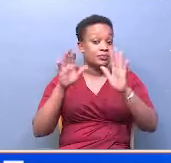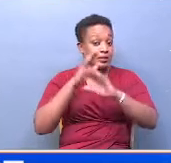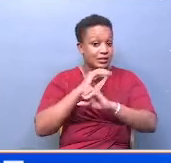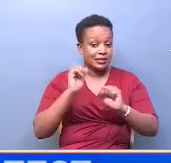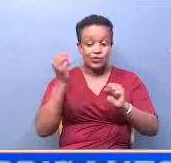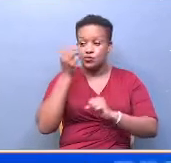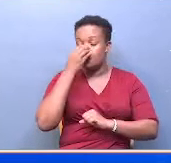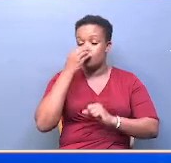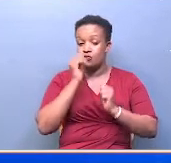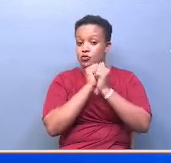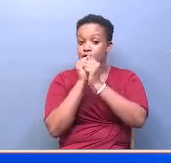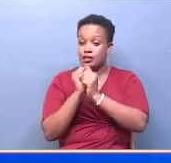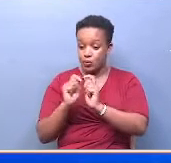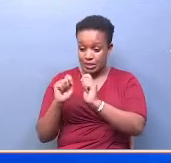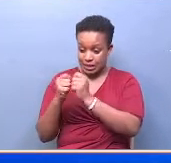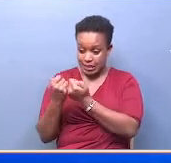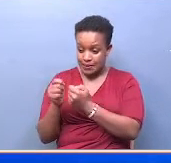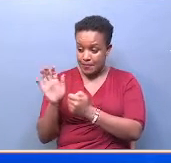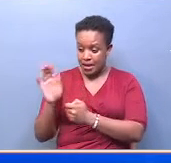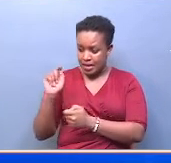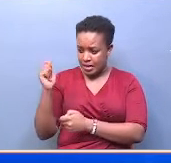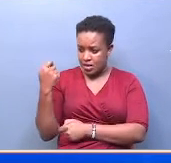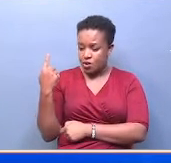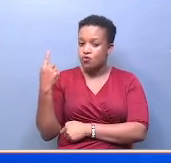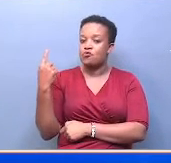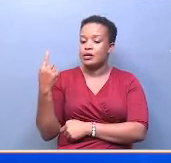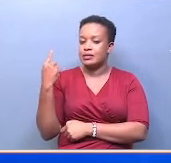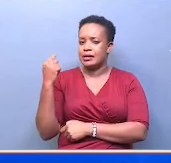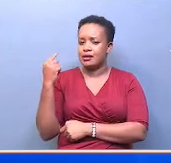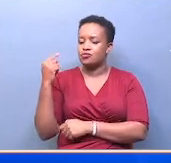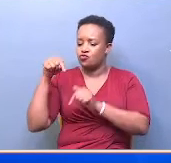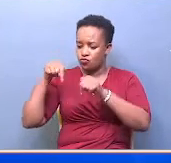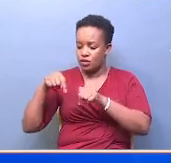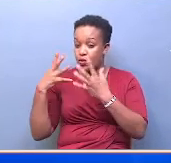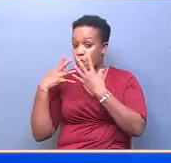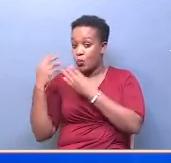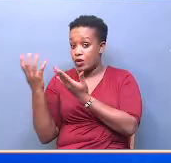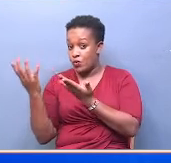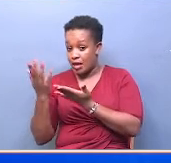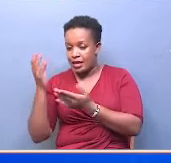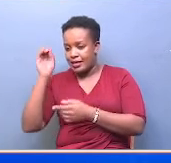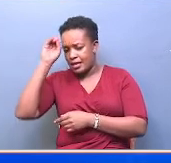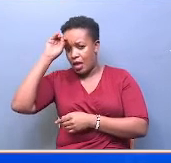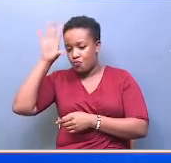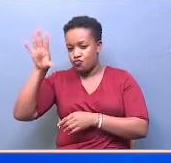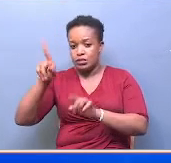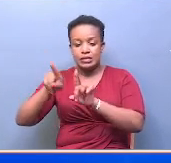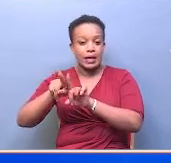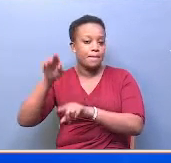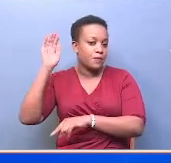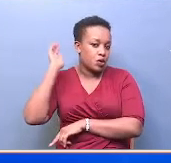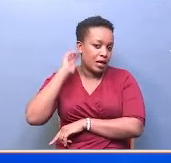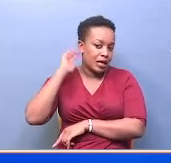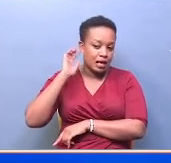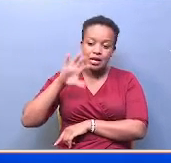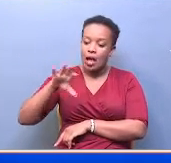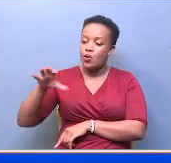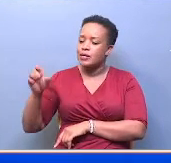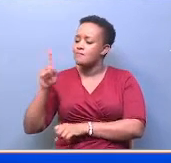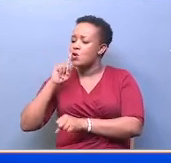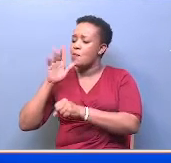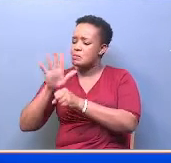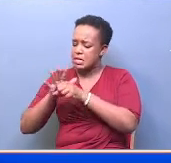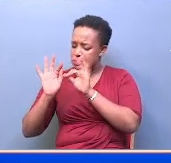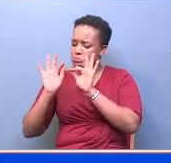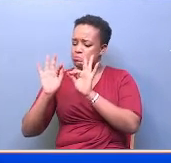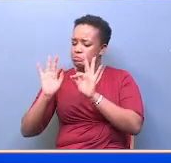And is Kenya Kwanza Brigade today pitched tent in Kiambu and Murang'a counties, during which he promised a bag of goodies to